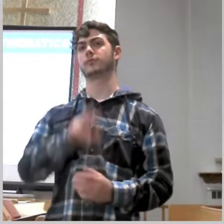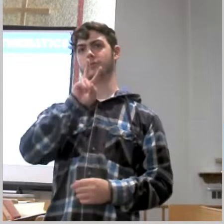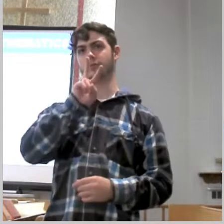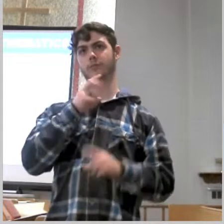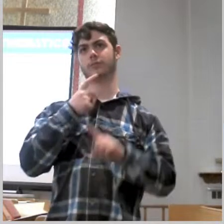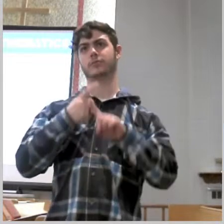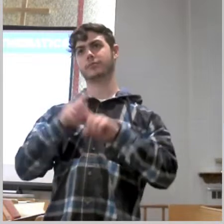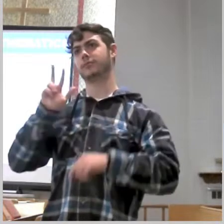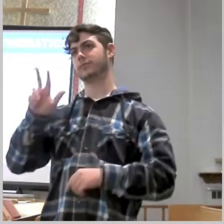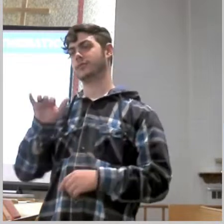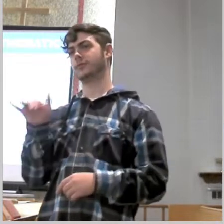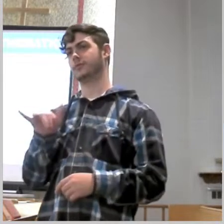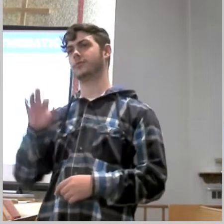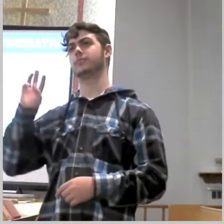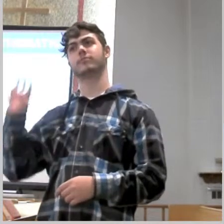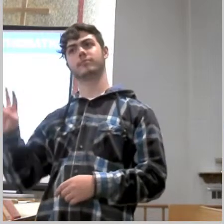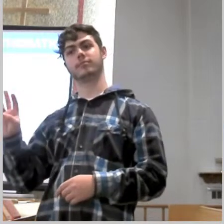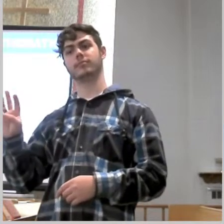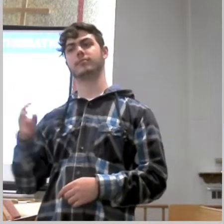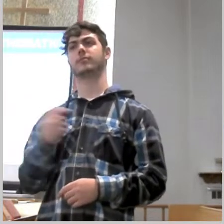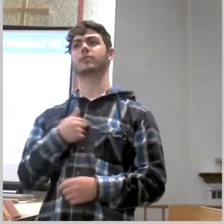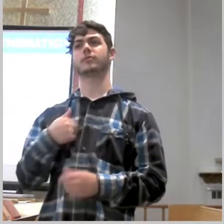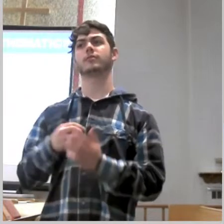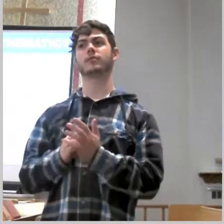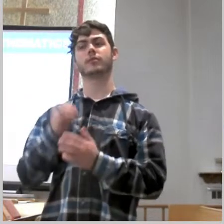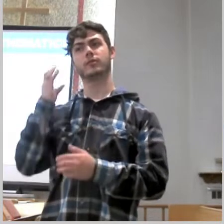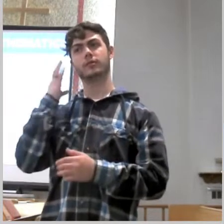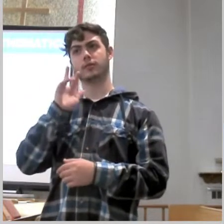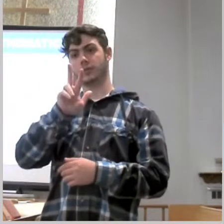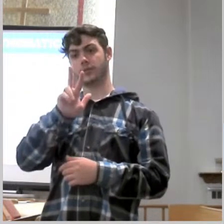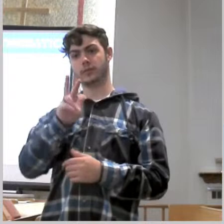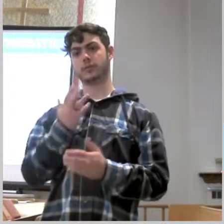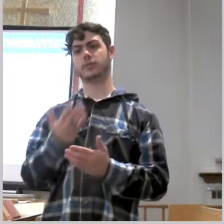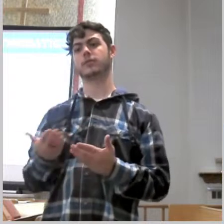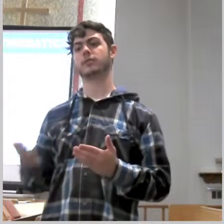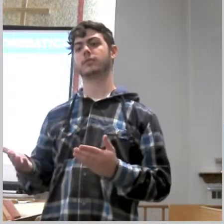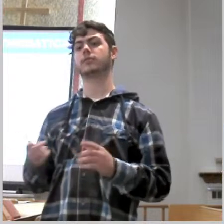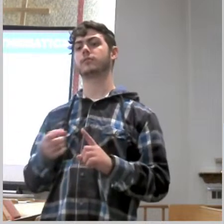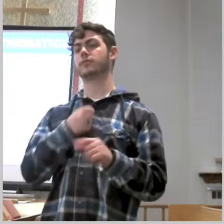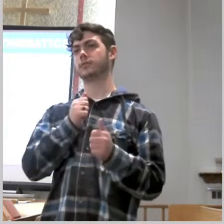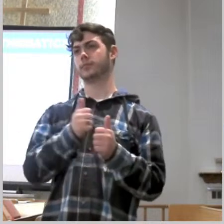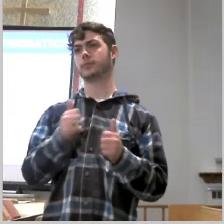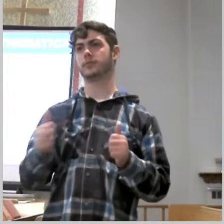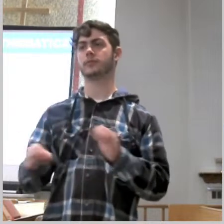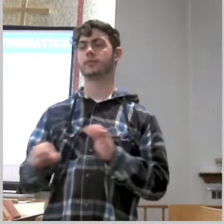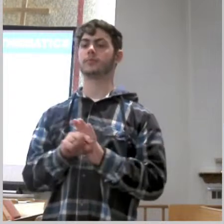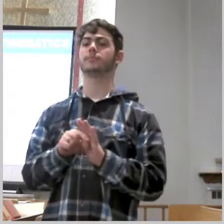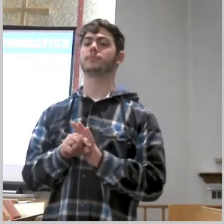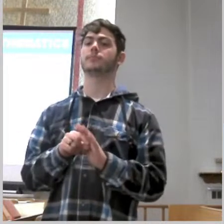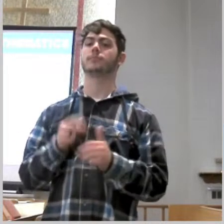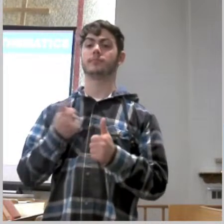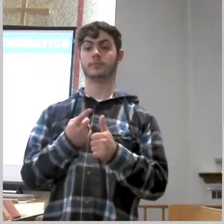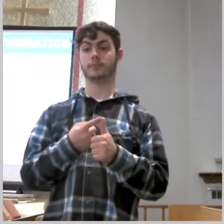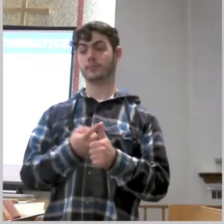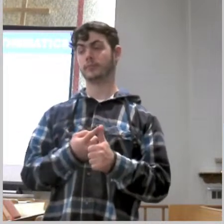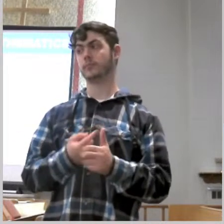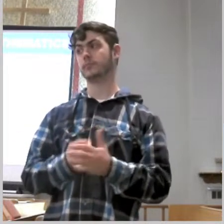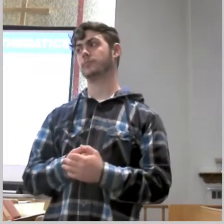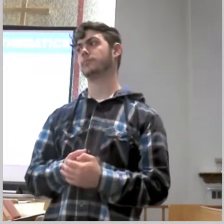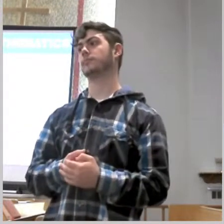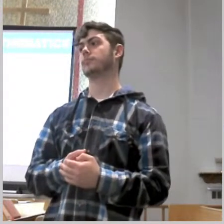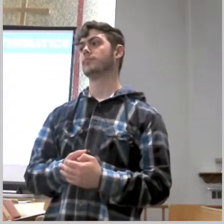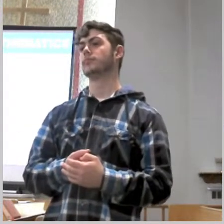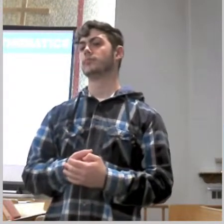2 + 2 + 2 = 6. So we're going to learn three things from each of these two verses together. The first thing, and I call